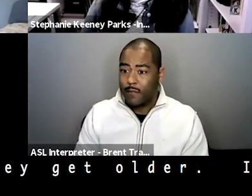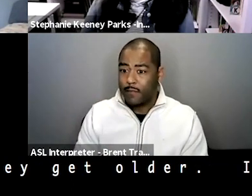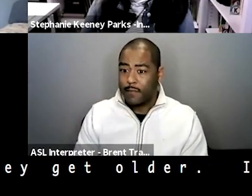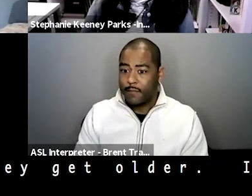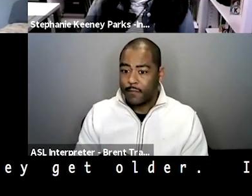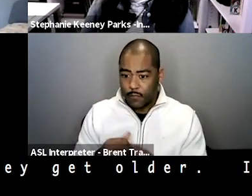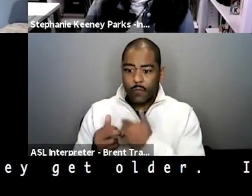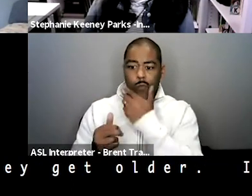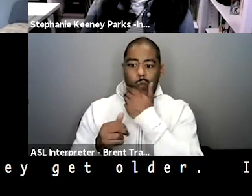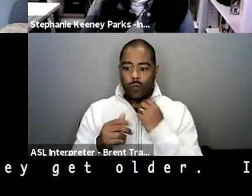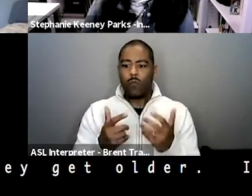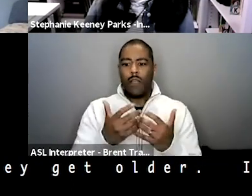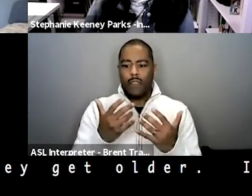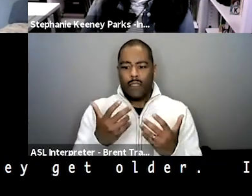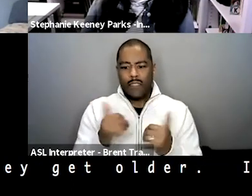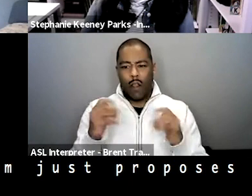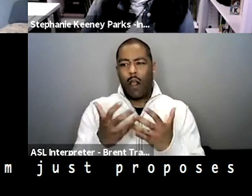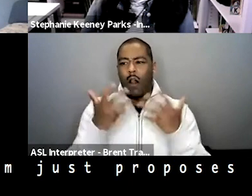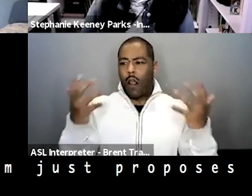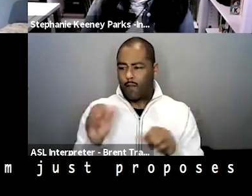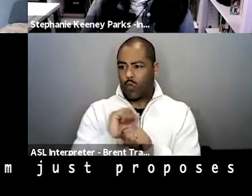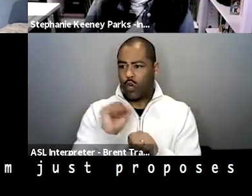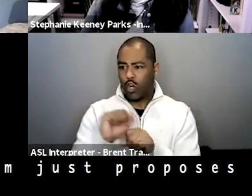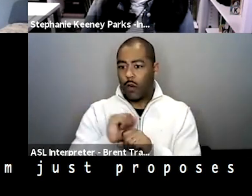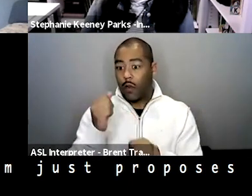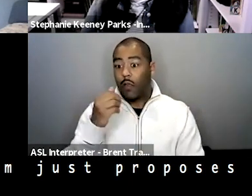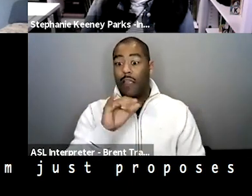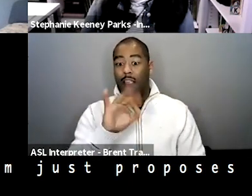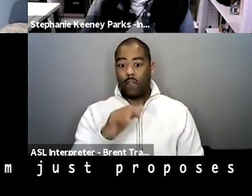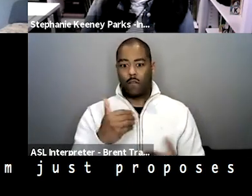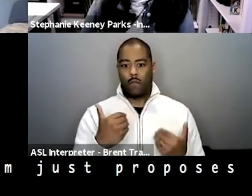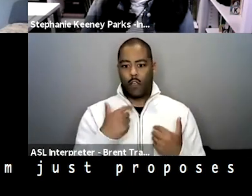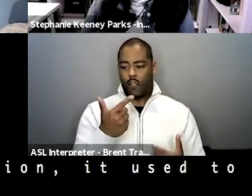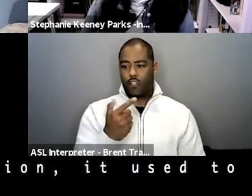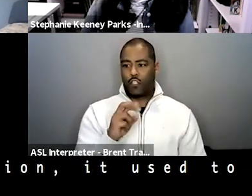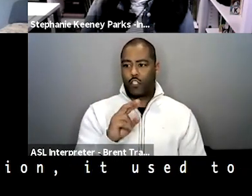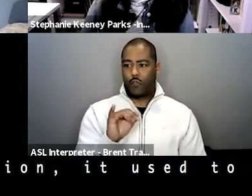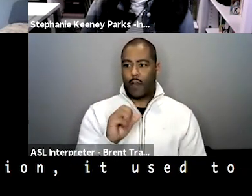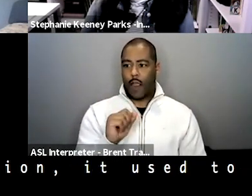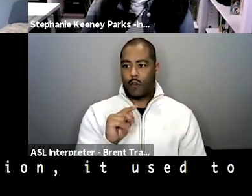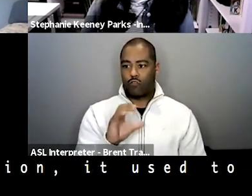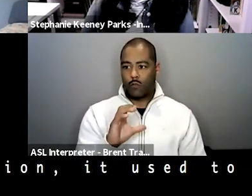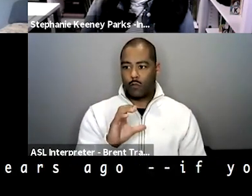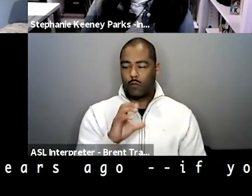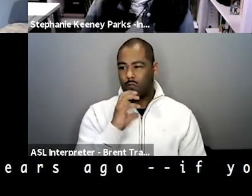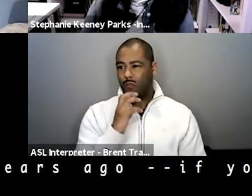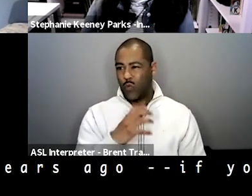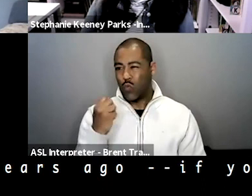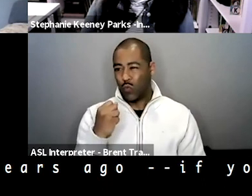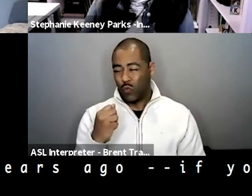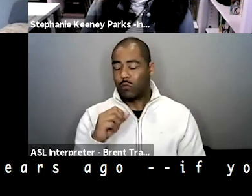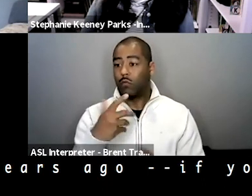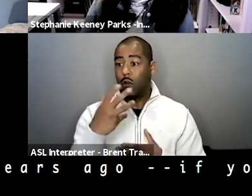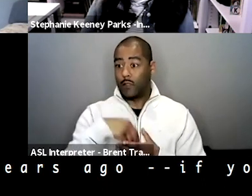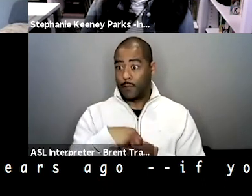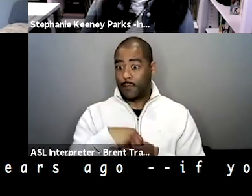are as they get older. And so I think the film just proposes the notion that, it used to be 20